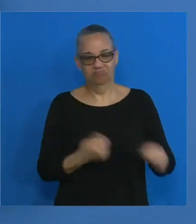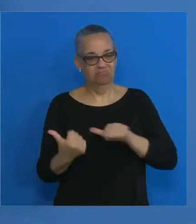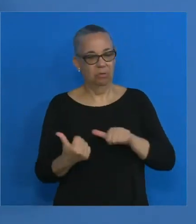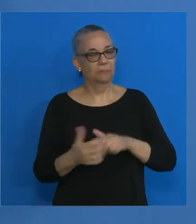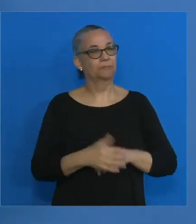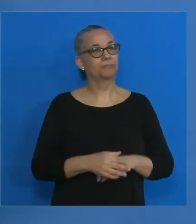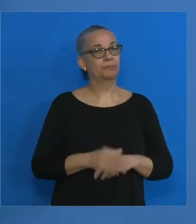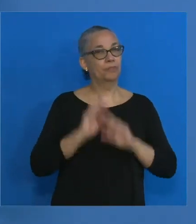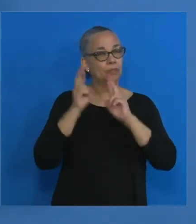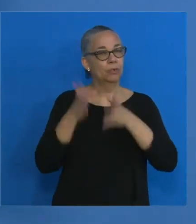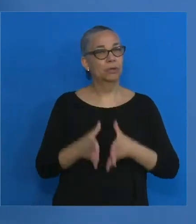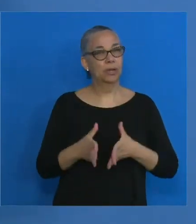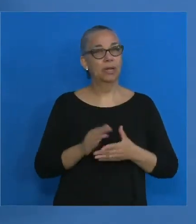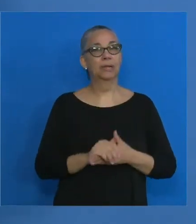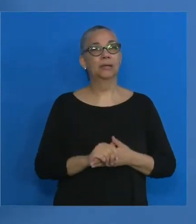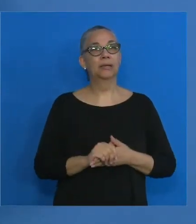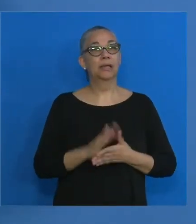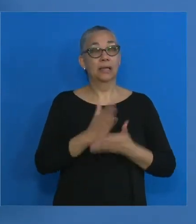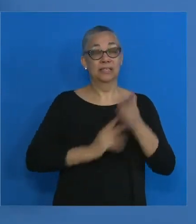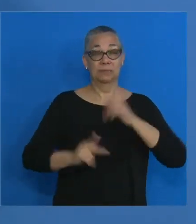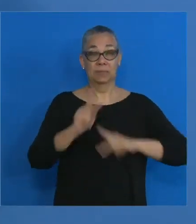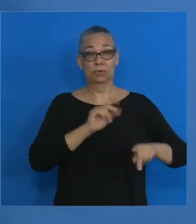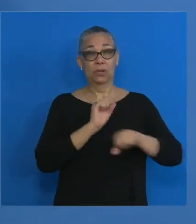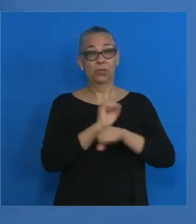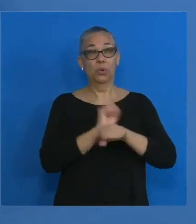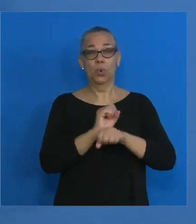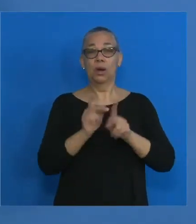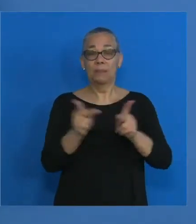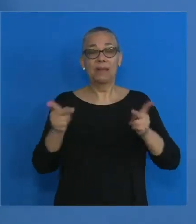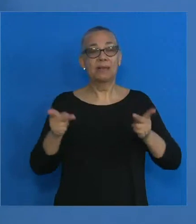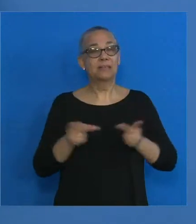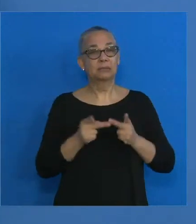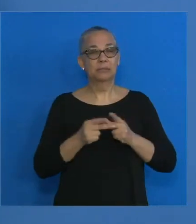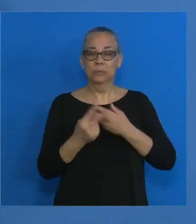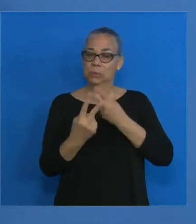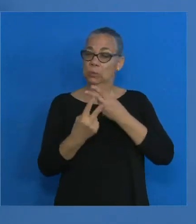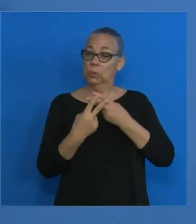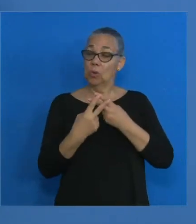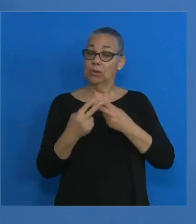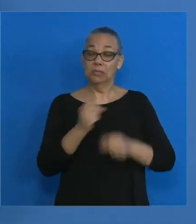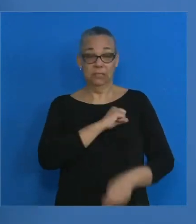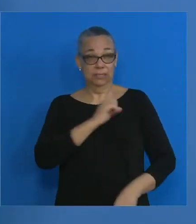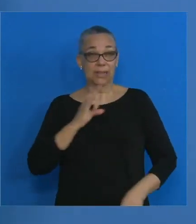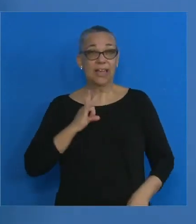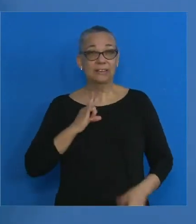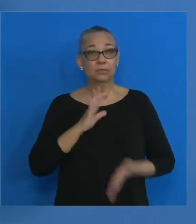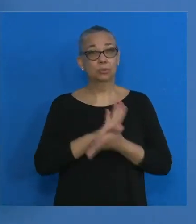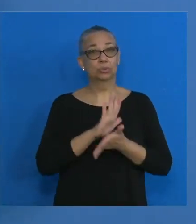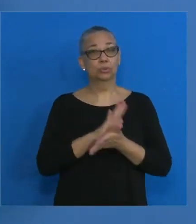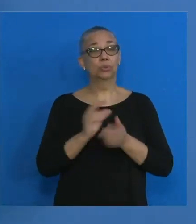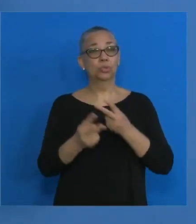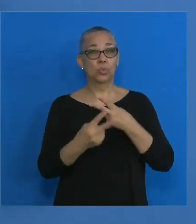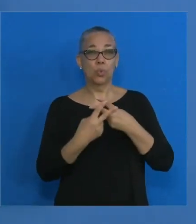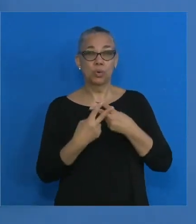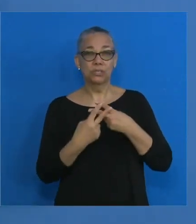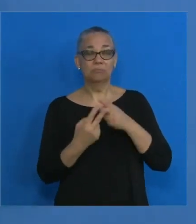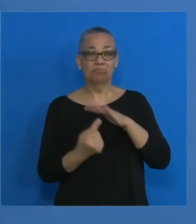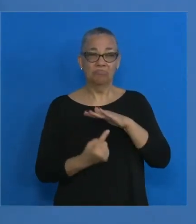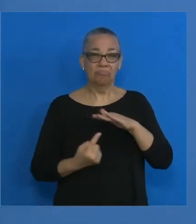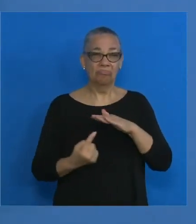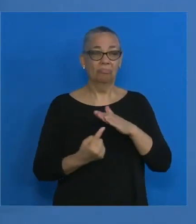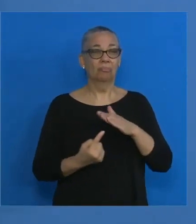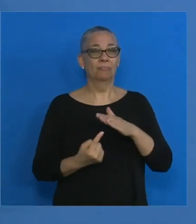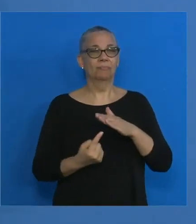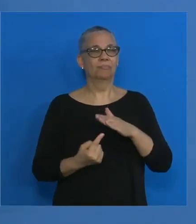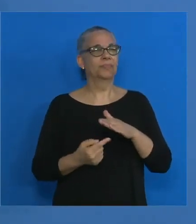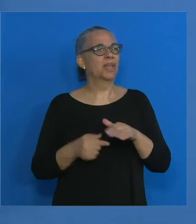several workplaces that have had quarantines of their staff. Some schools have had quarantines. Can